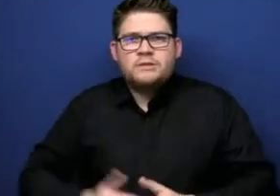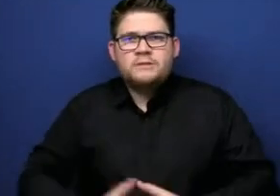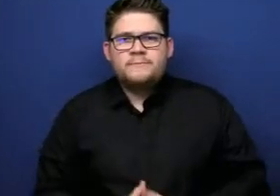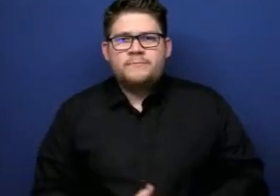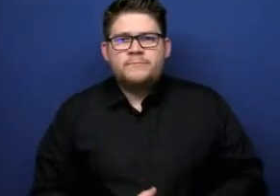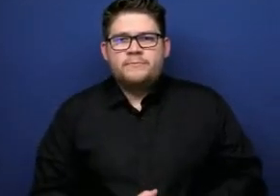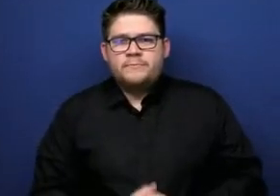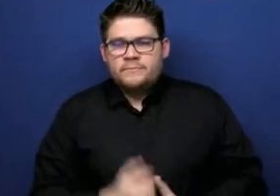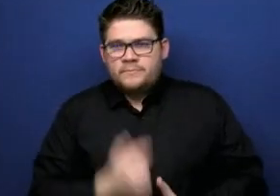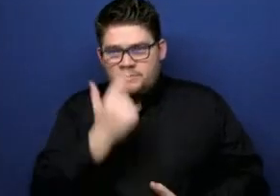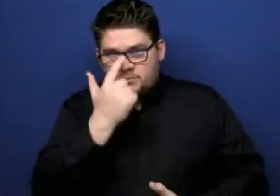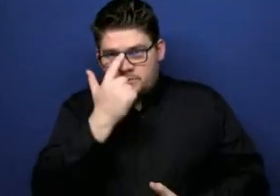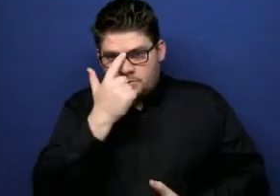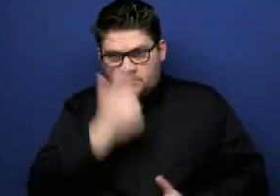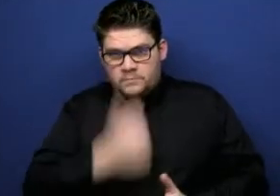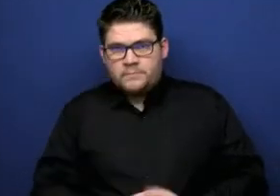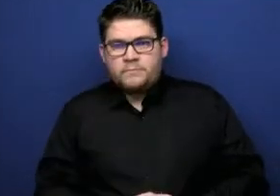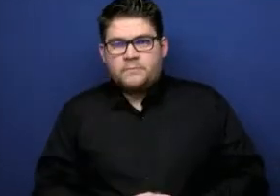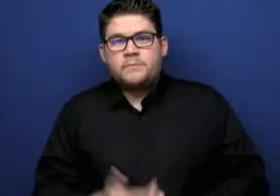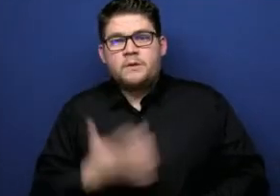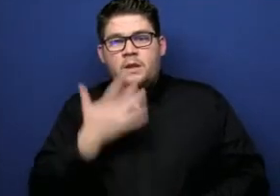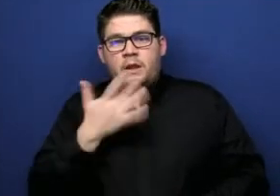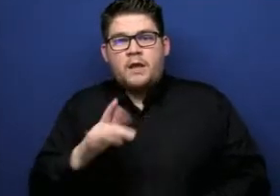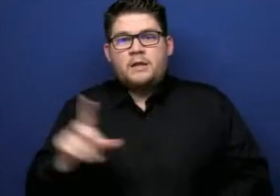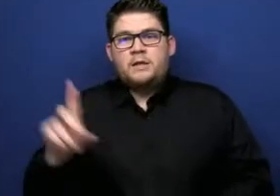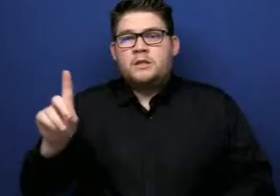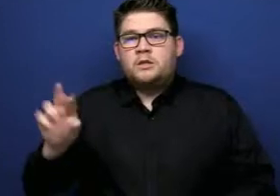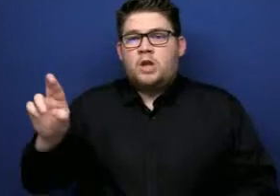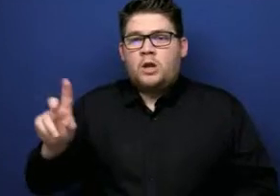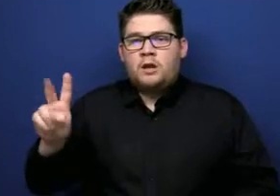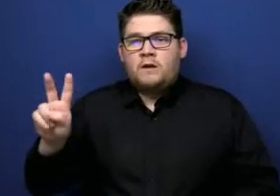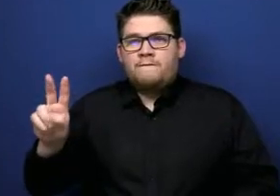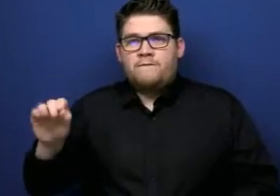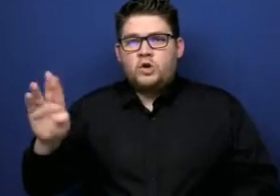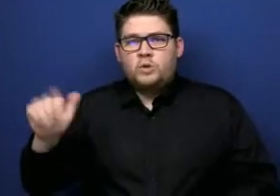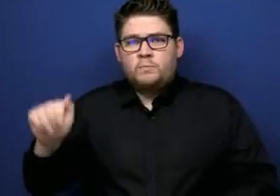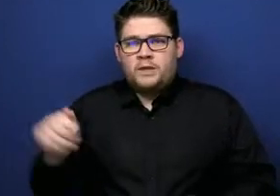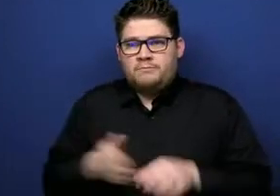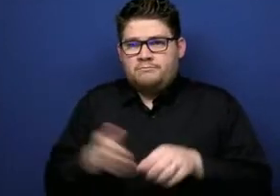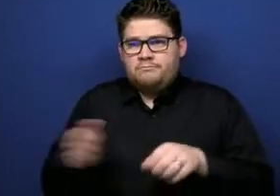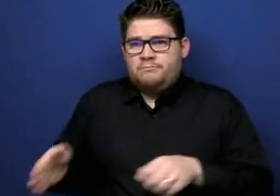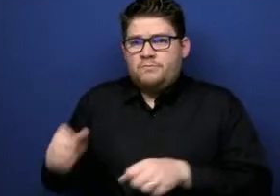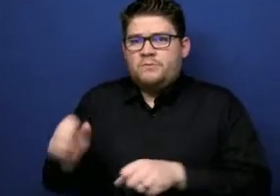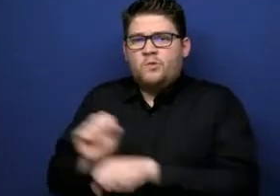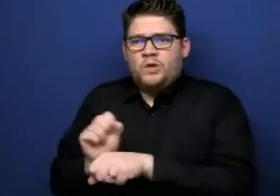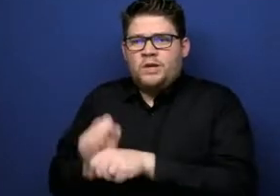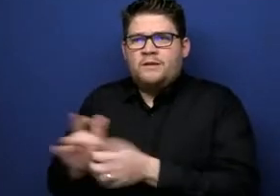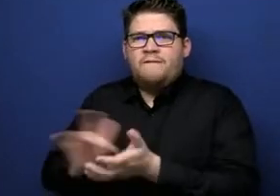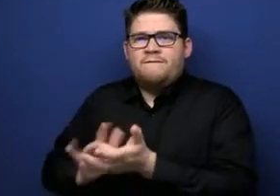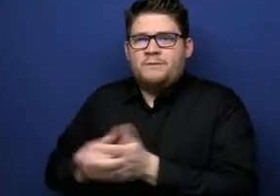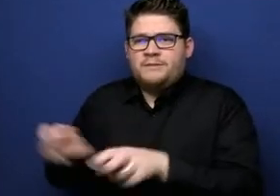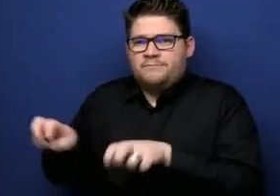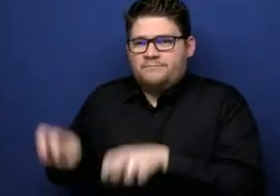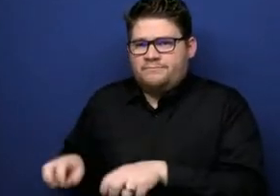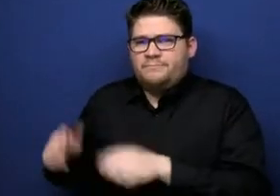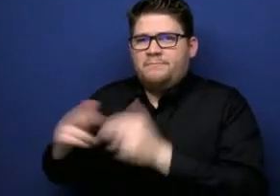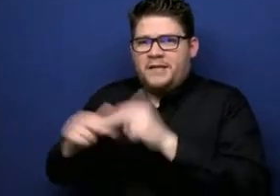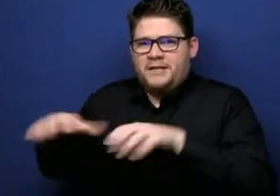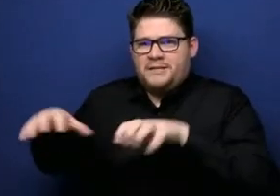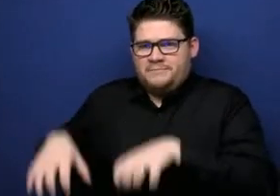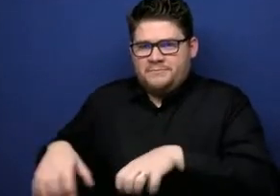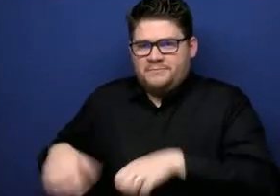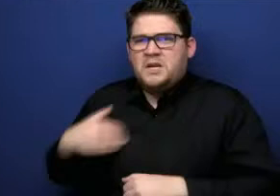worked next door in the pharmaceutical sciences building. I knew him for 30 years. Rudy was